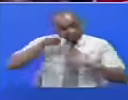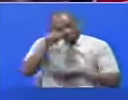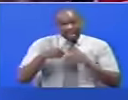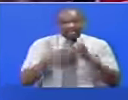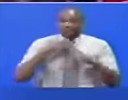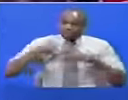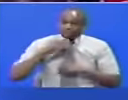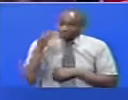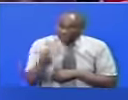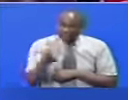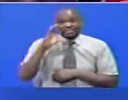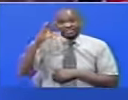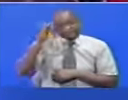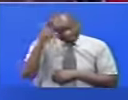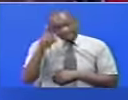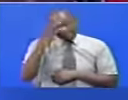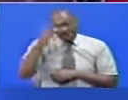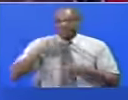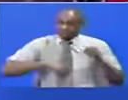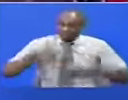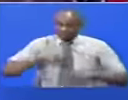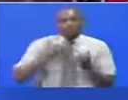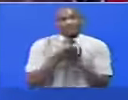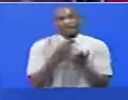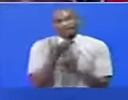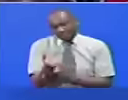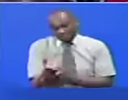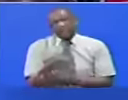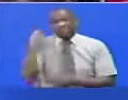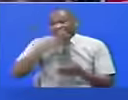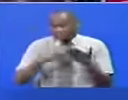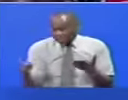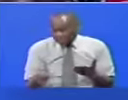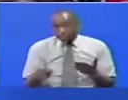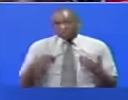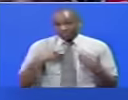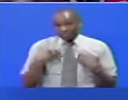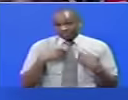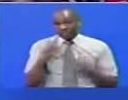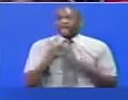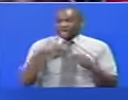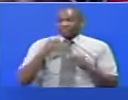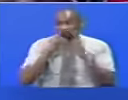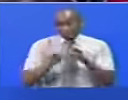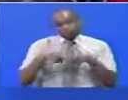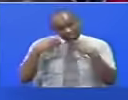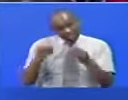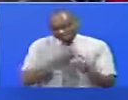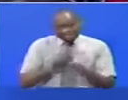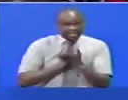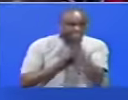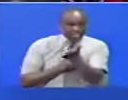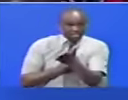EACC, CID kwa ufichaji wa pesa. Na wiki chayo, tena report singine sitawekwa katika seneti.